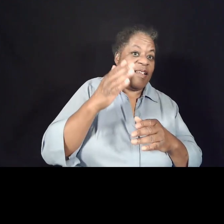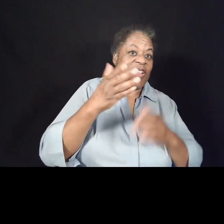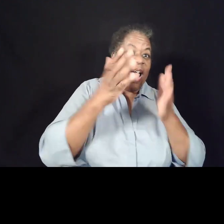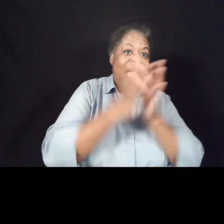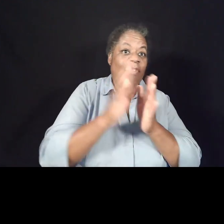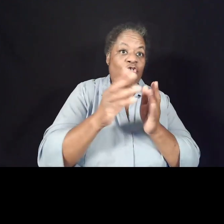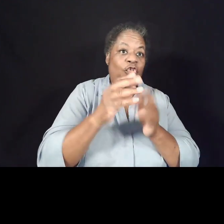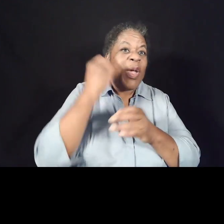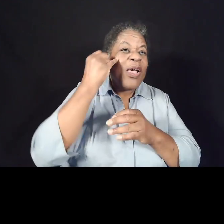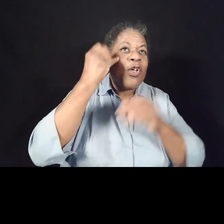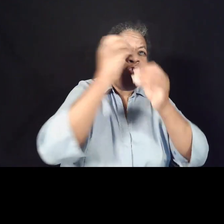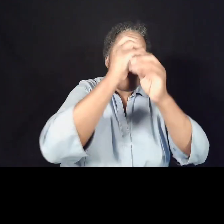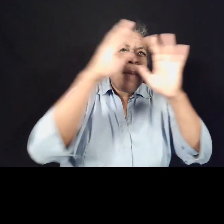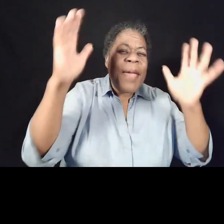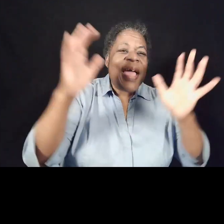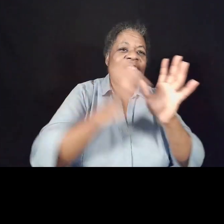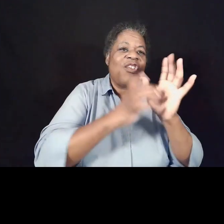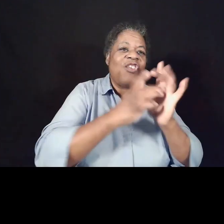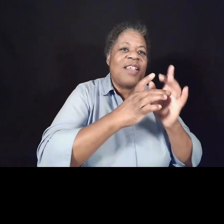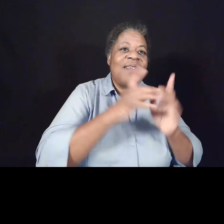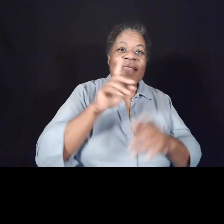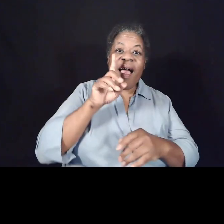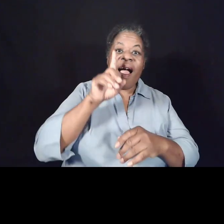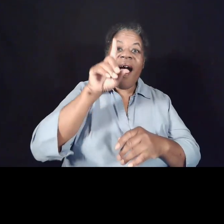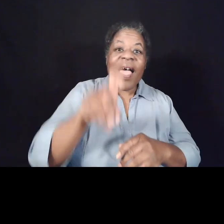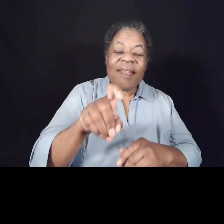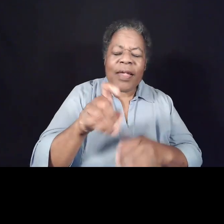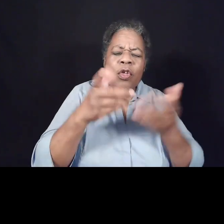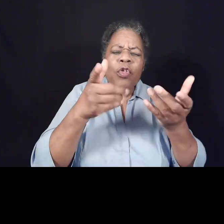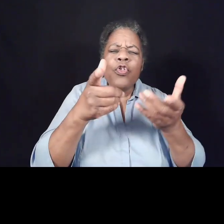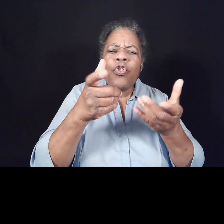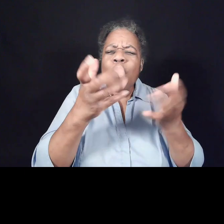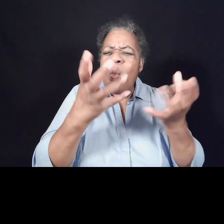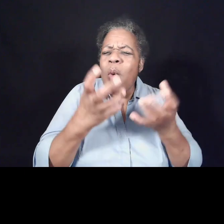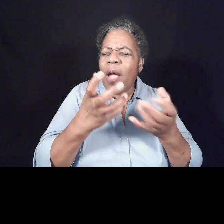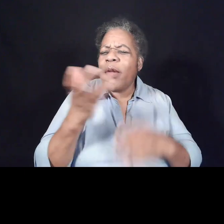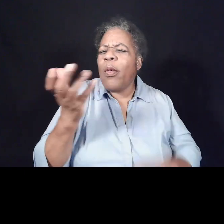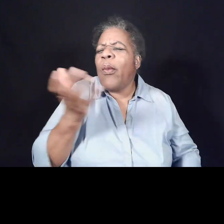turning around and asking you, "What do you want?"